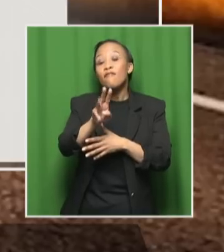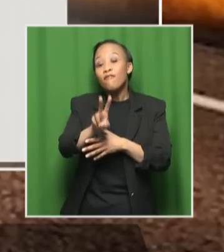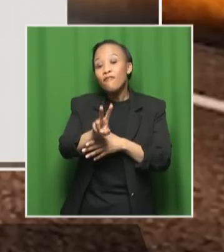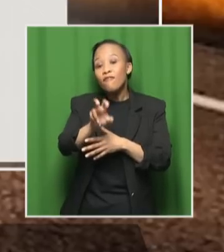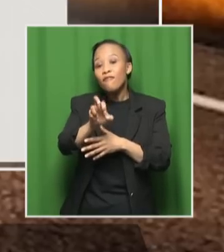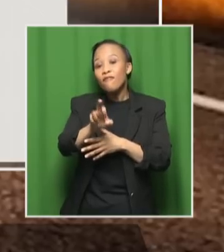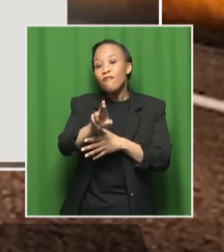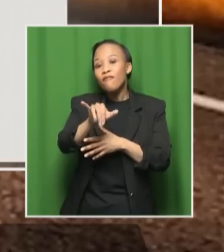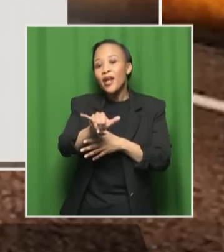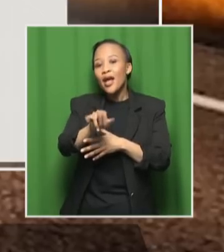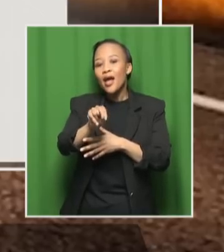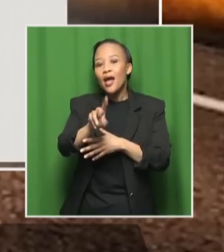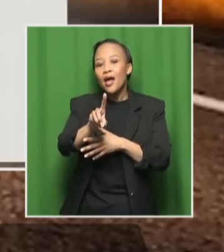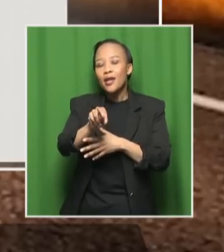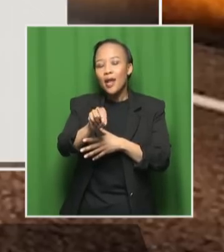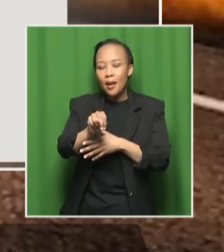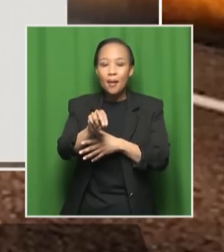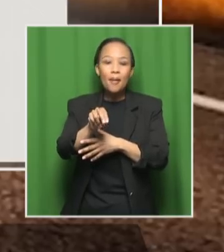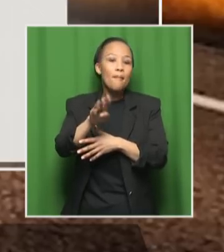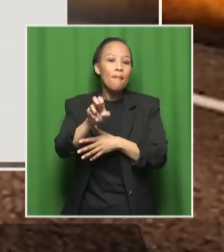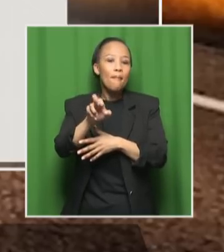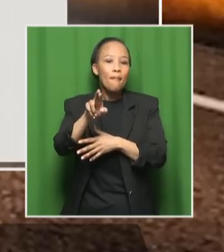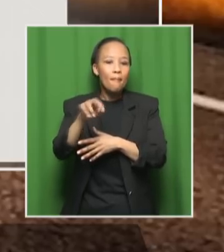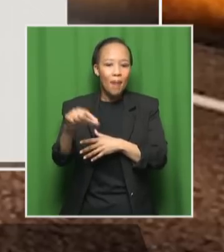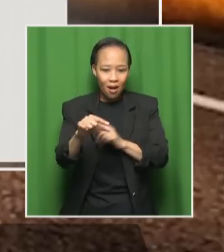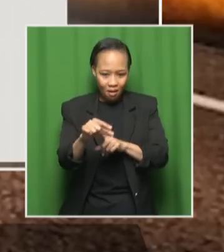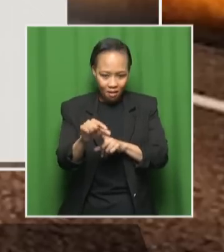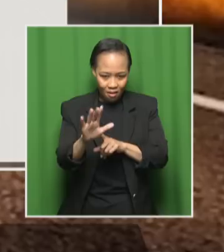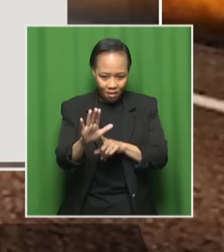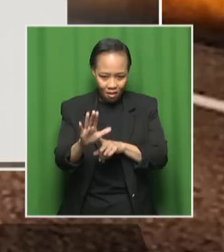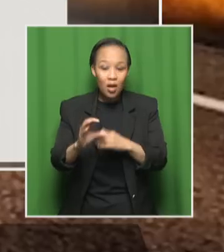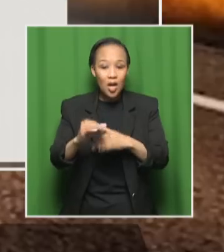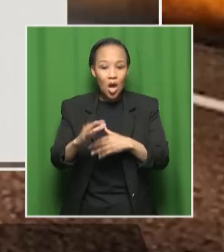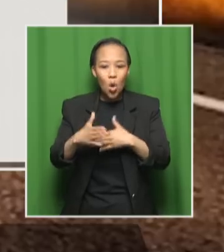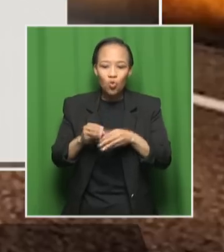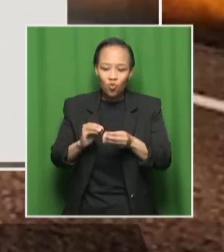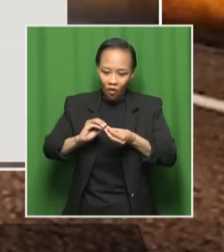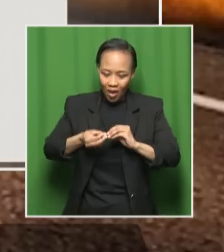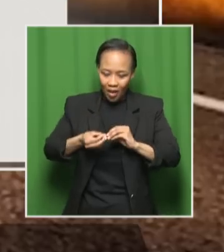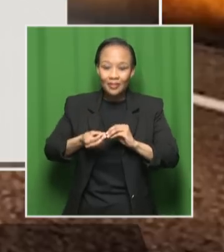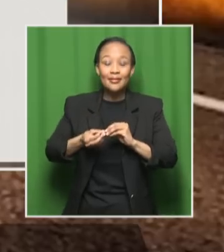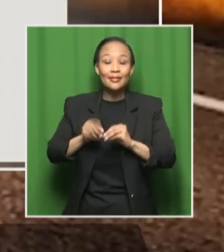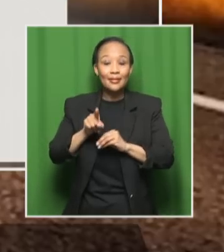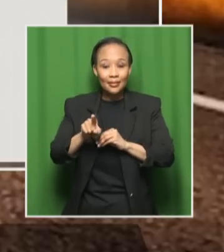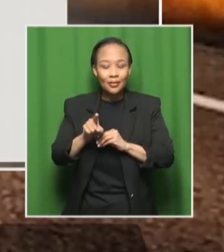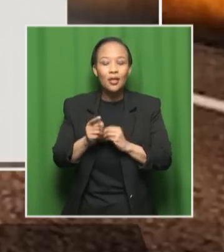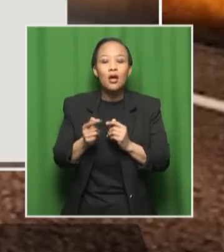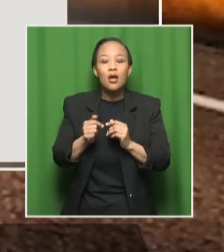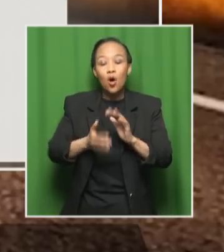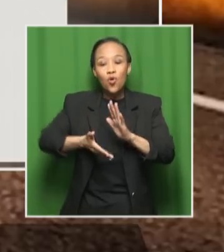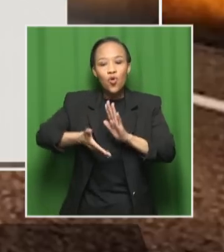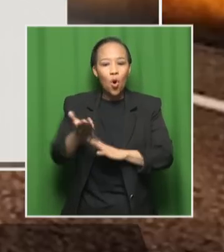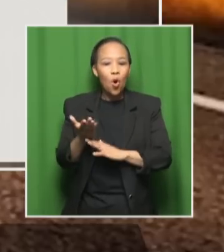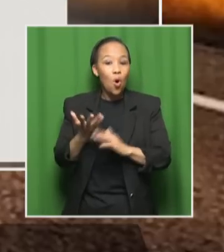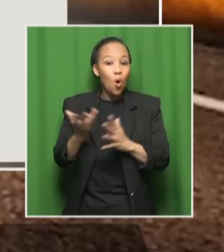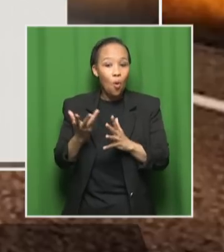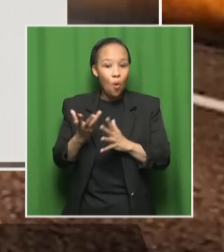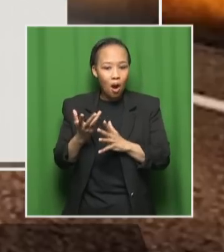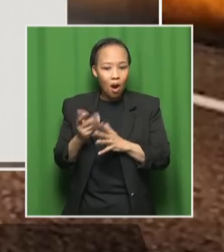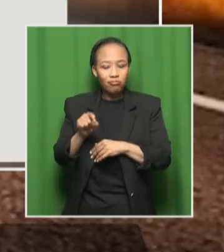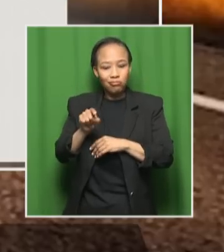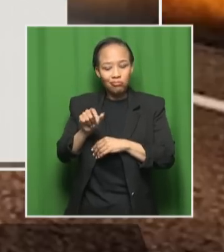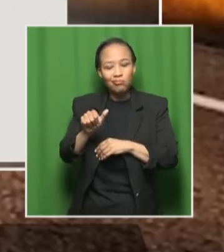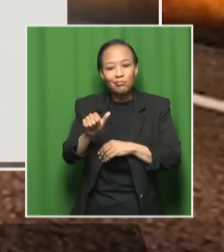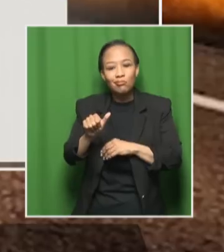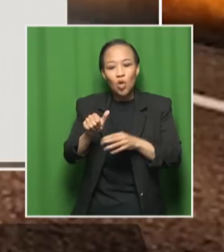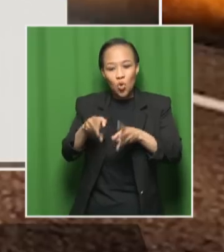travelling that way this weekend, you'll probably find yourself still being diverted off, sent through Vredenburg town and then back out the other side to Veldrift. So there